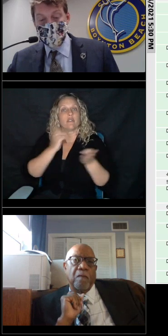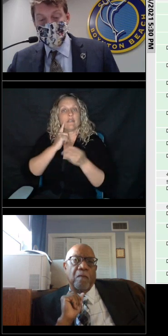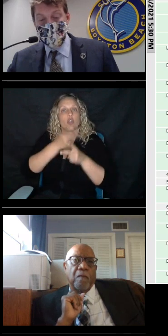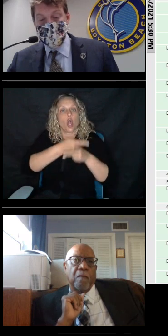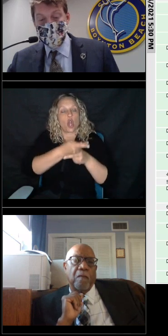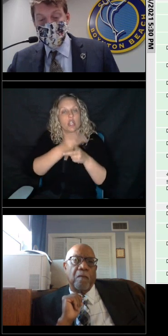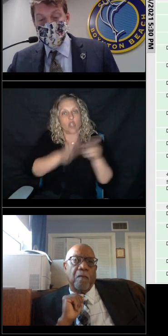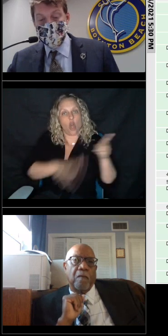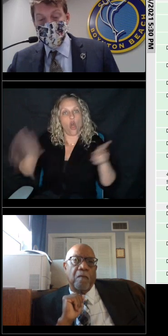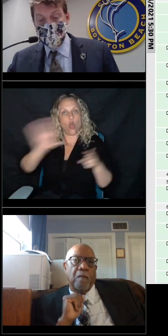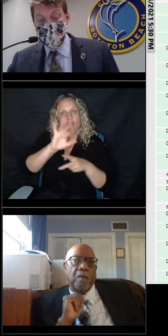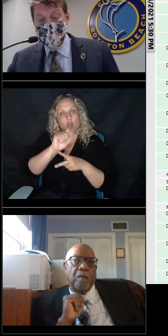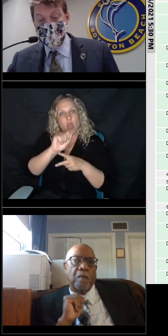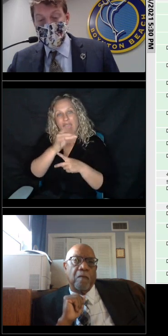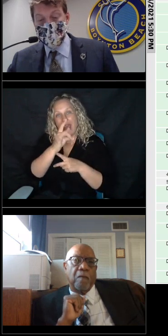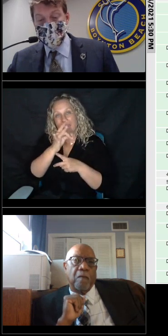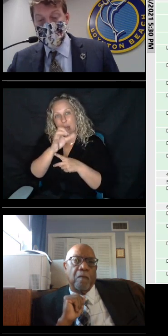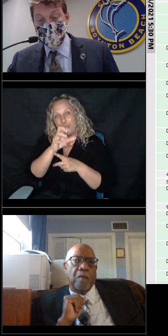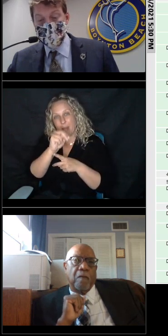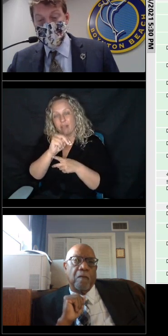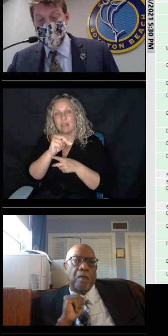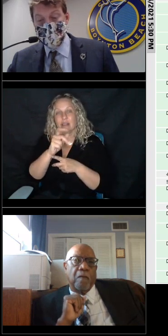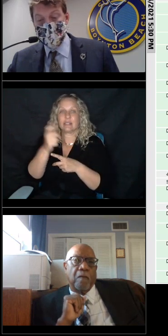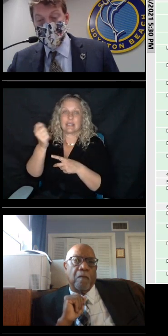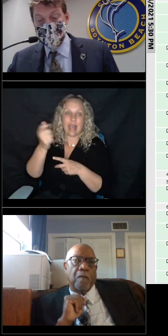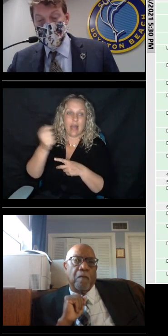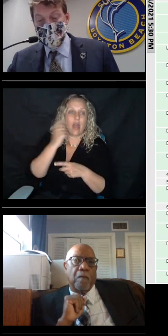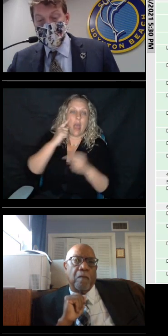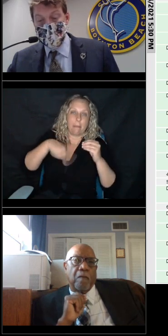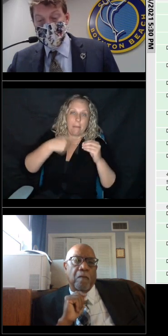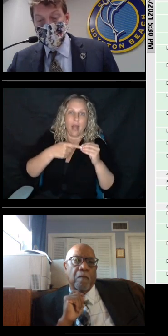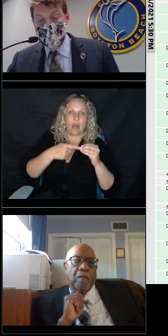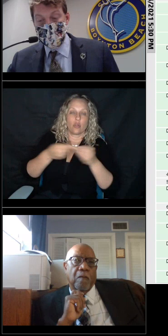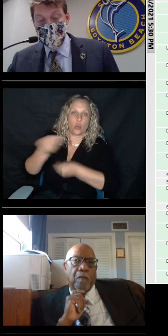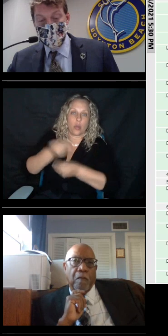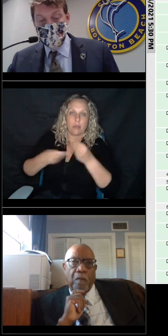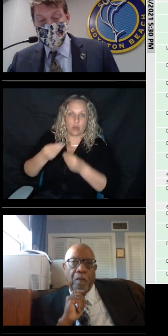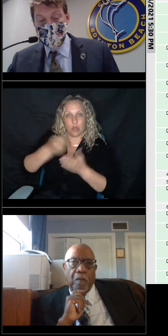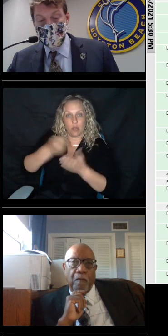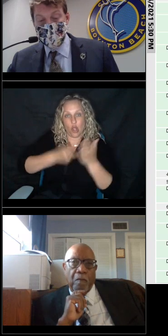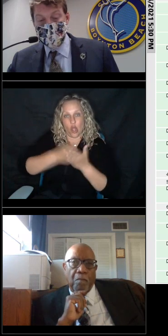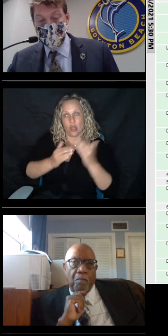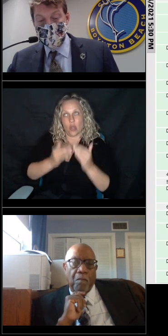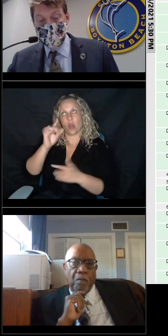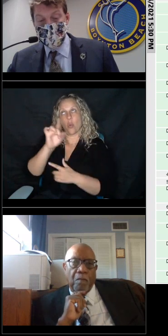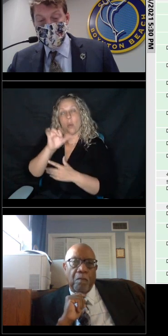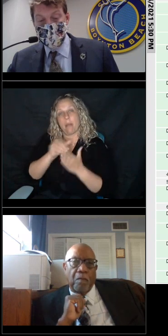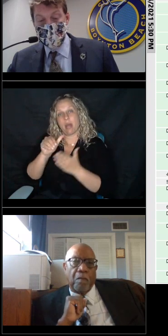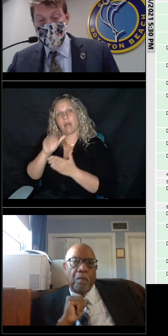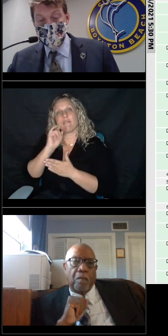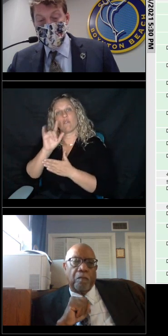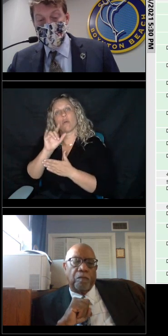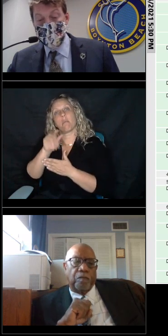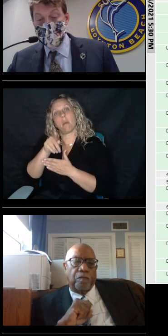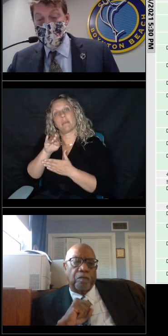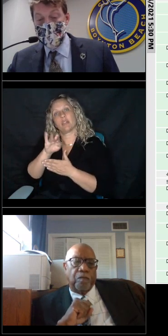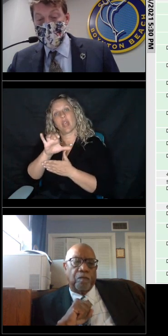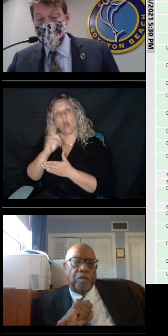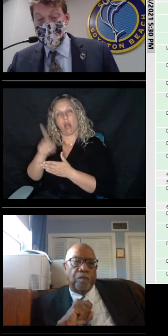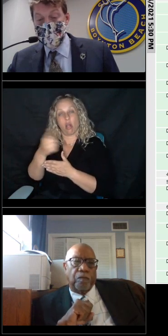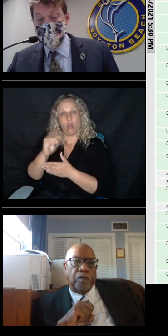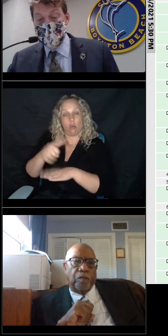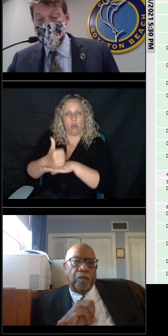of Florida over $18 million in salaries and mileage reimbursement costs. That is greater than $1 million for Palm Beach County alone. The